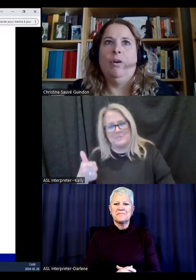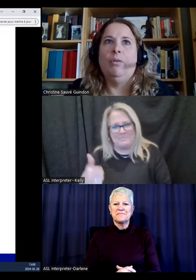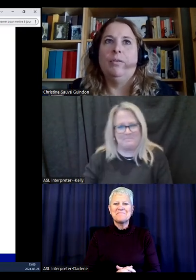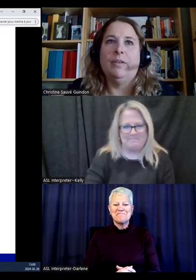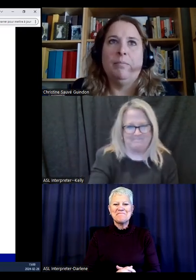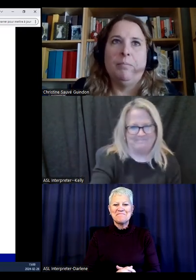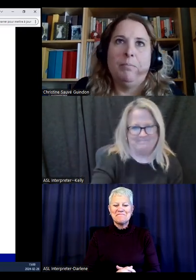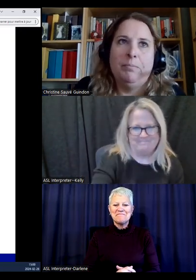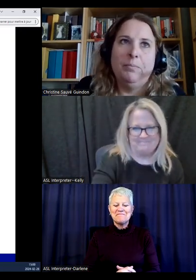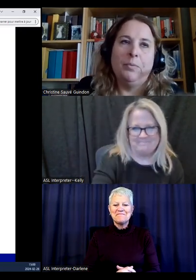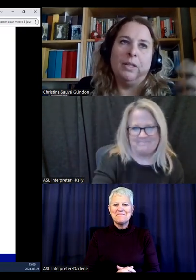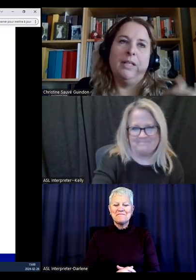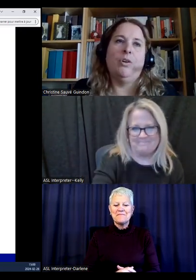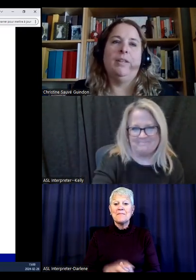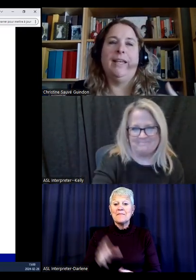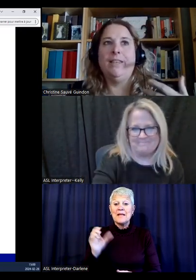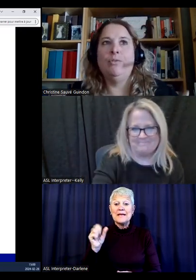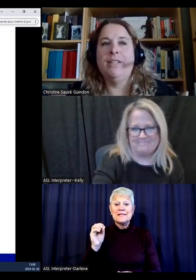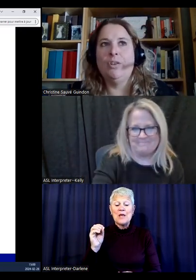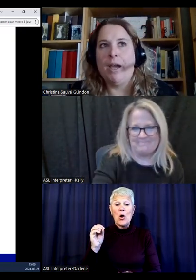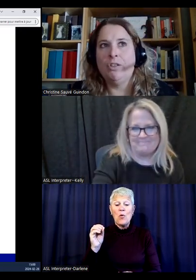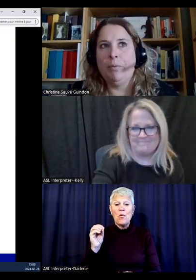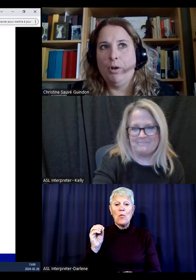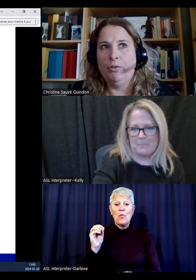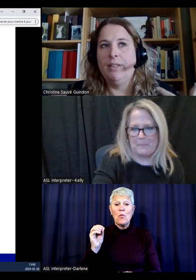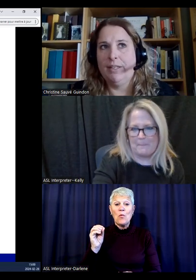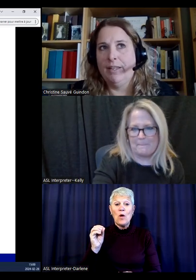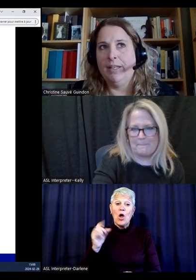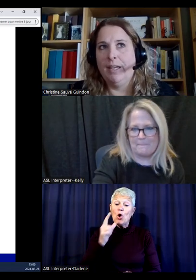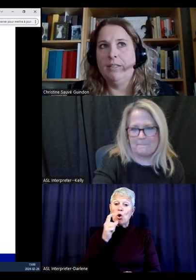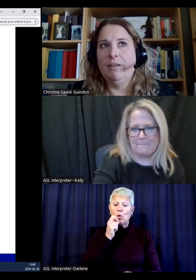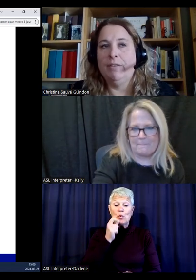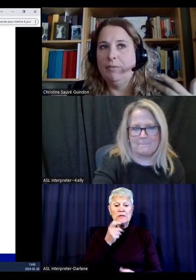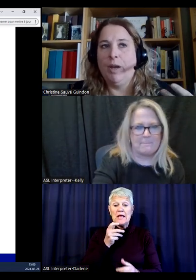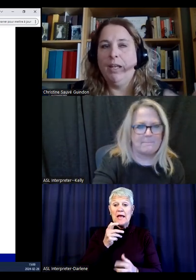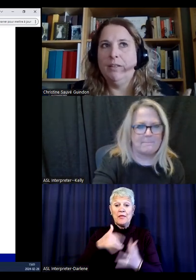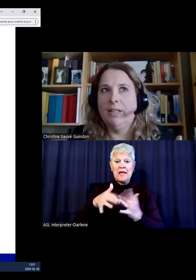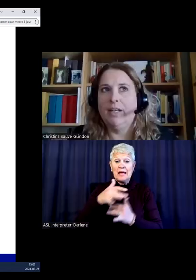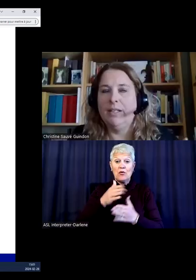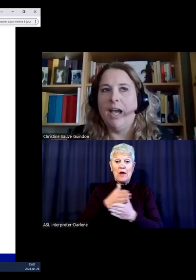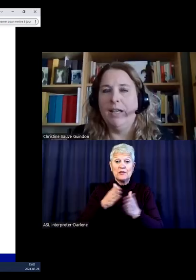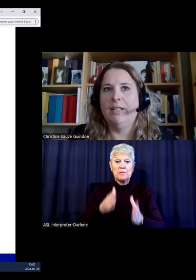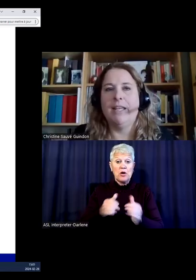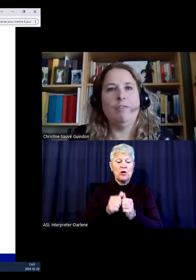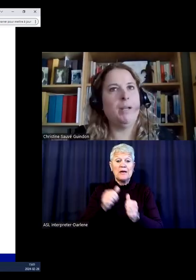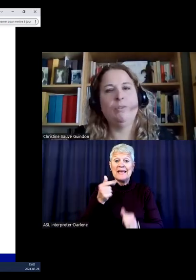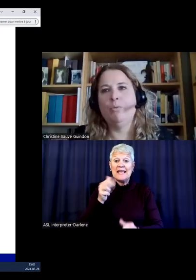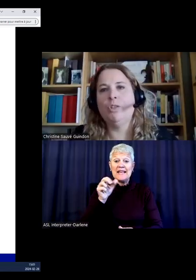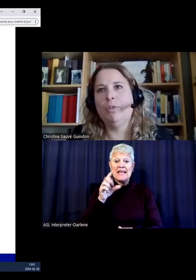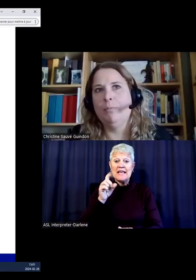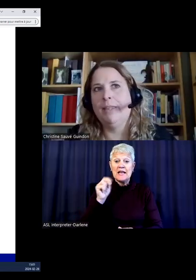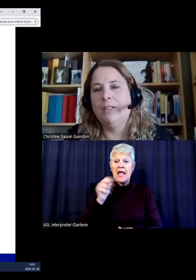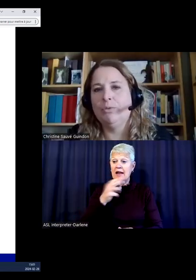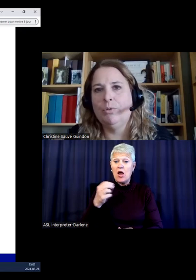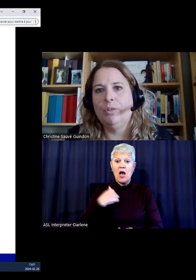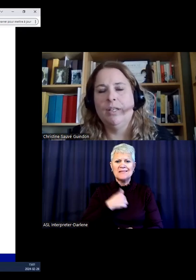So let's go like, who's the interaction partner in this, in the case of, right? Gideon, it's us. It's everybody who works